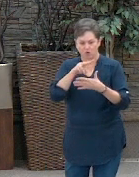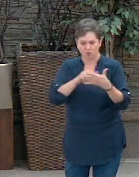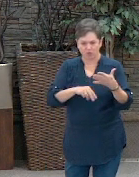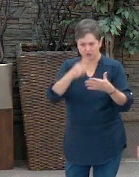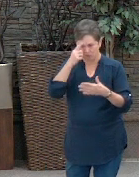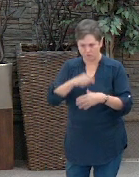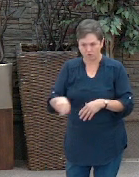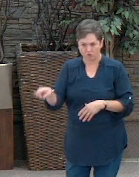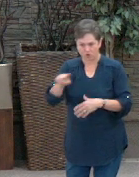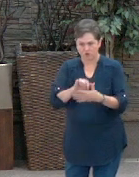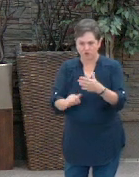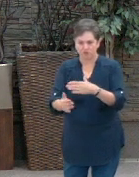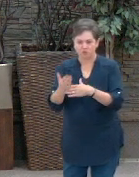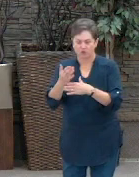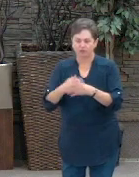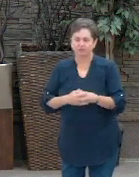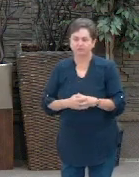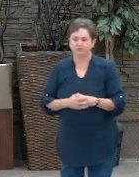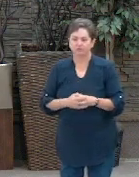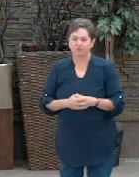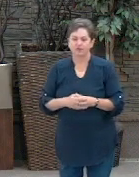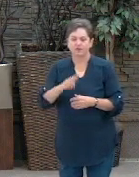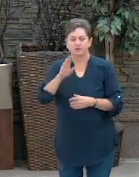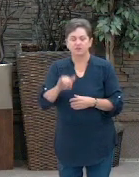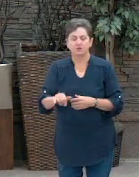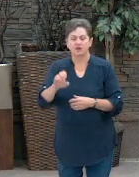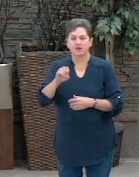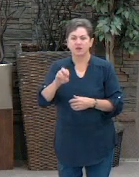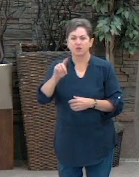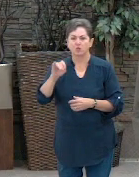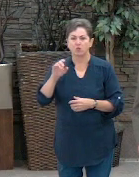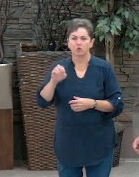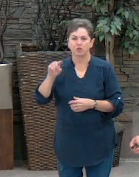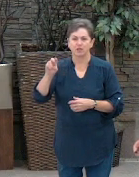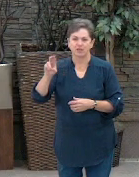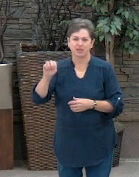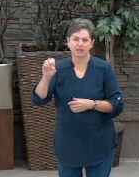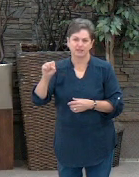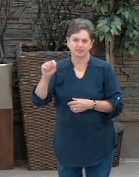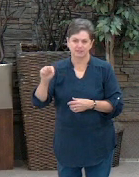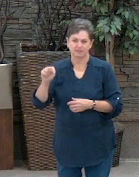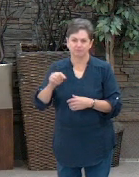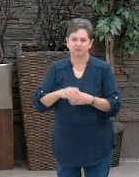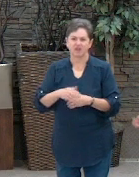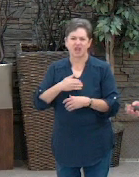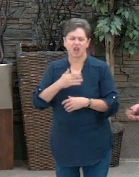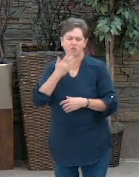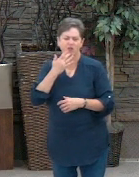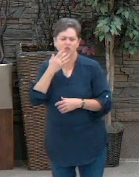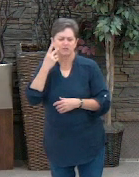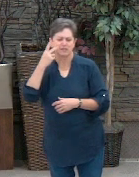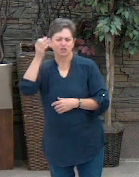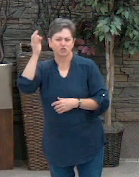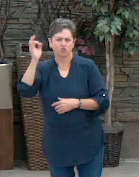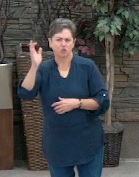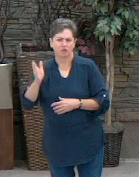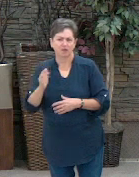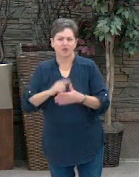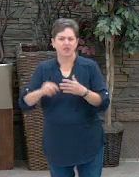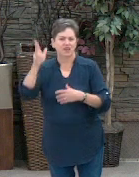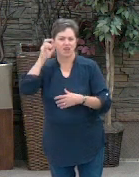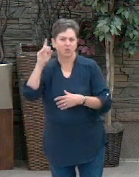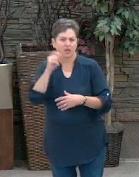it to you this morning. It's by Edward Guest, "I'd Rather See a Sermon." I'd rather see a sermon than hear one any